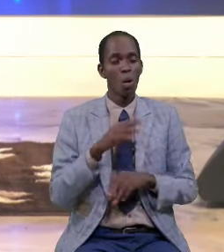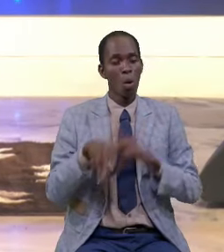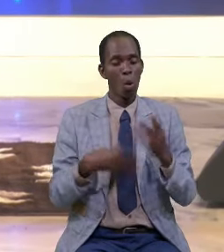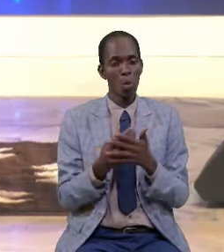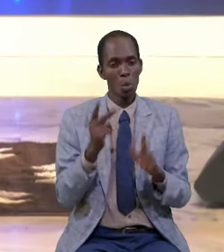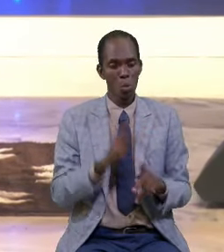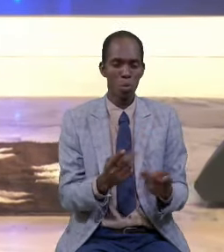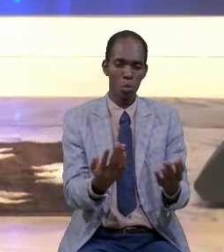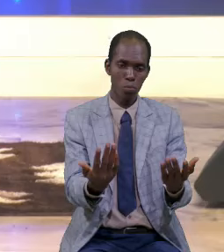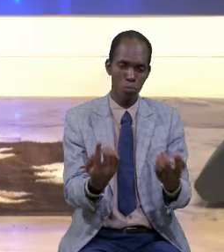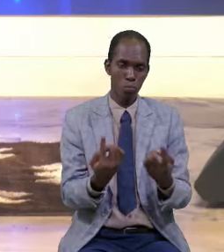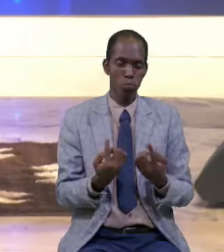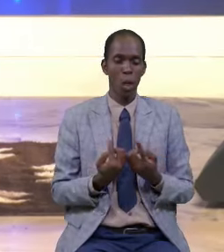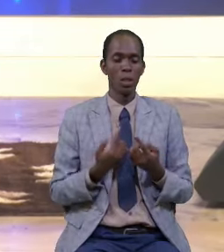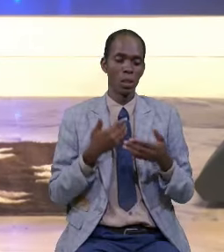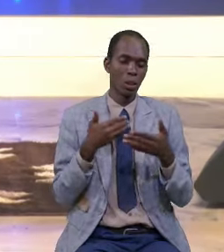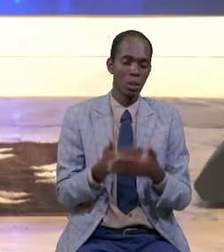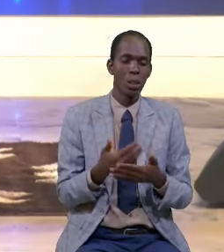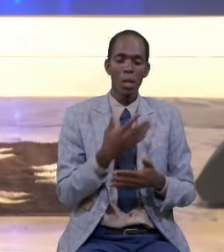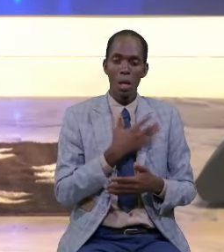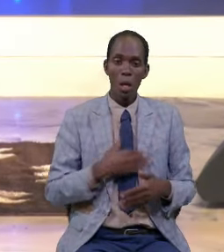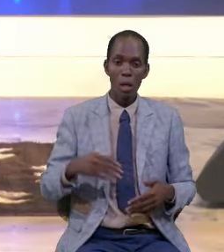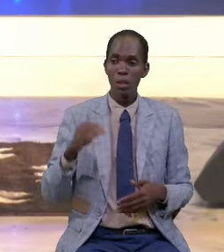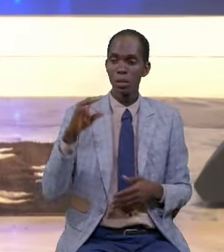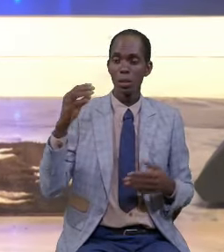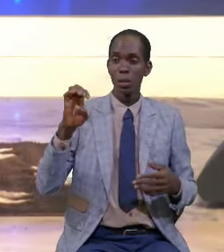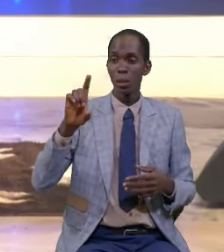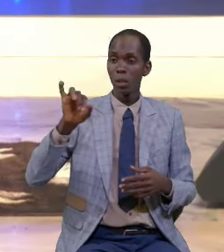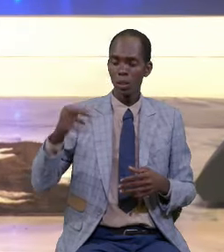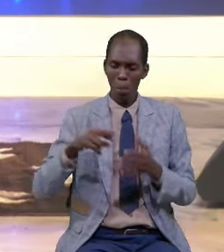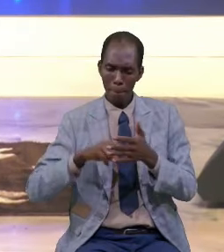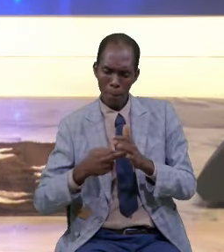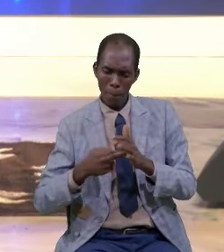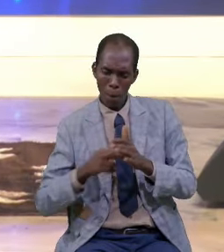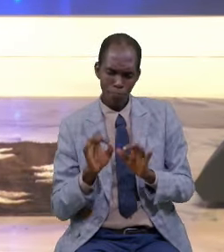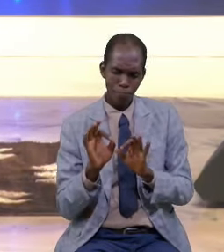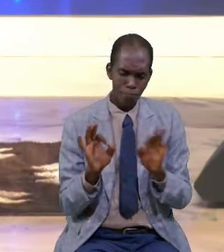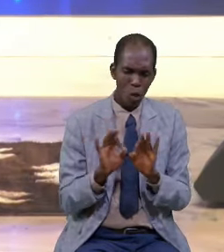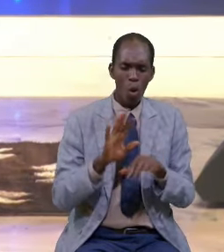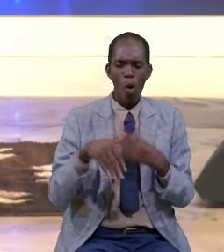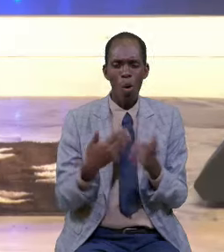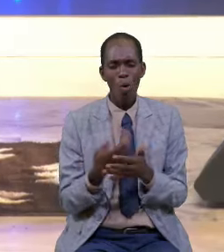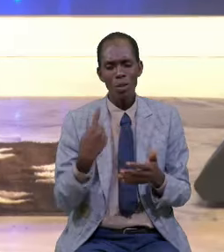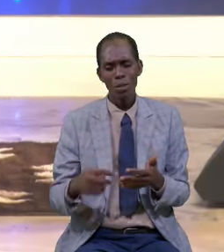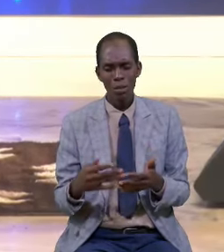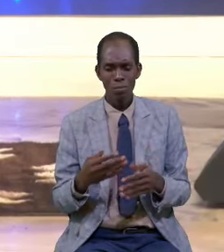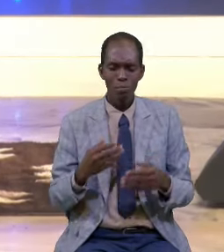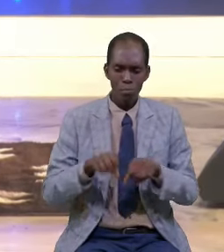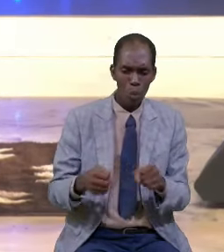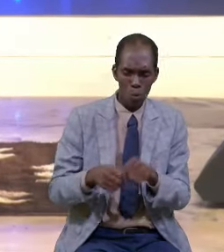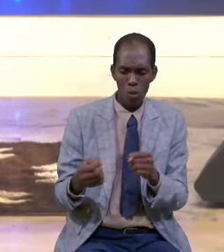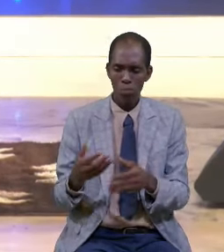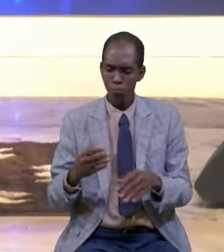unto him. And he repaired the altar of the Lord that was broken down. He wasn't